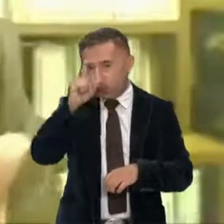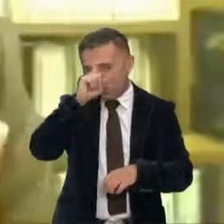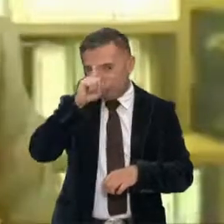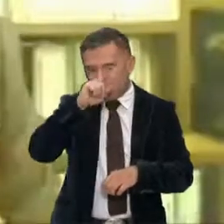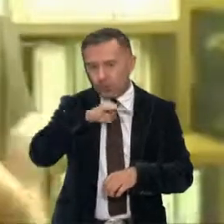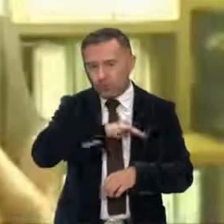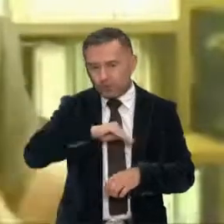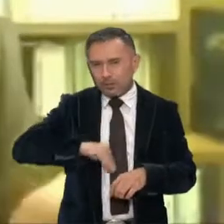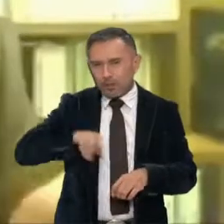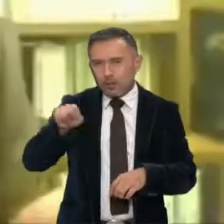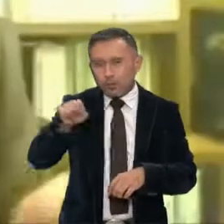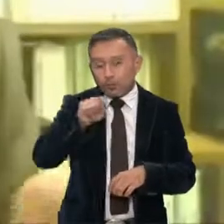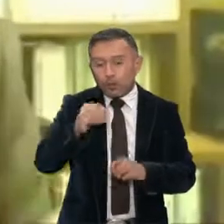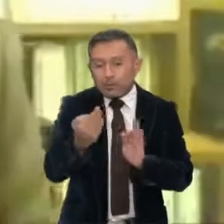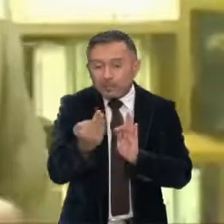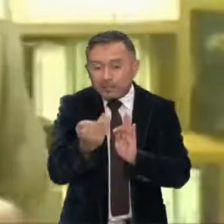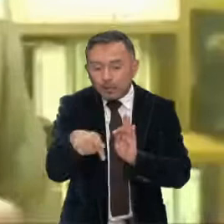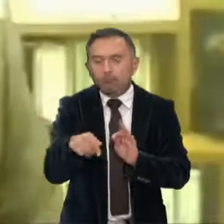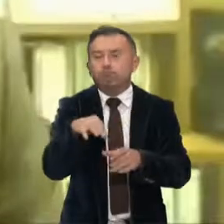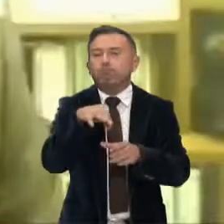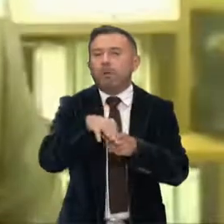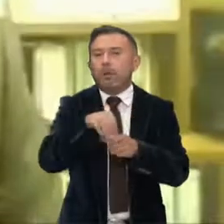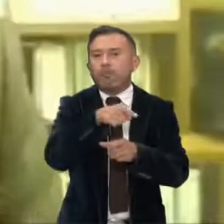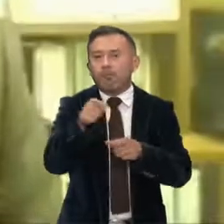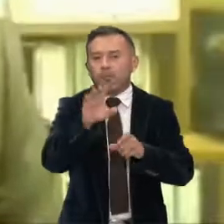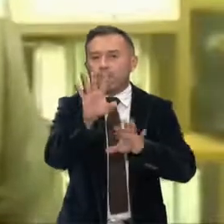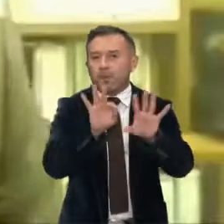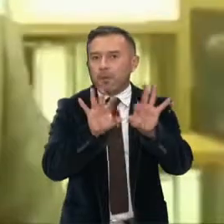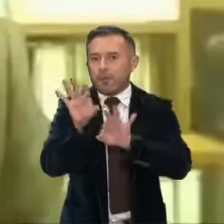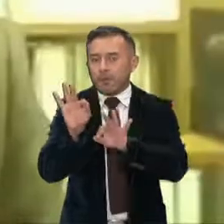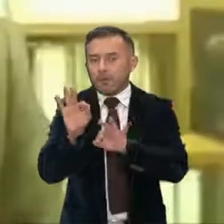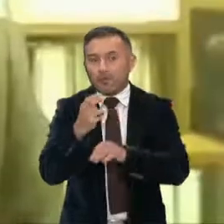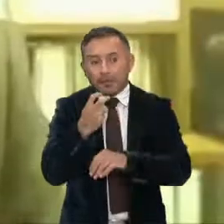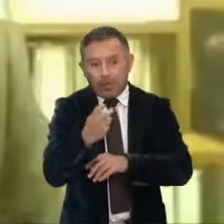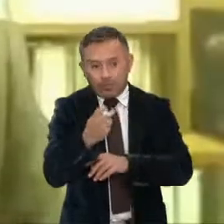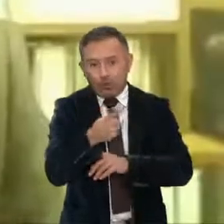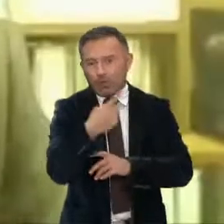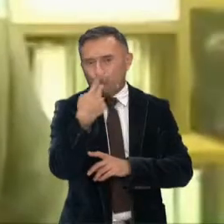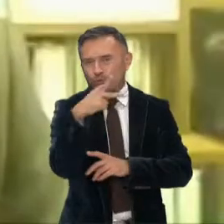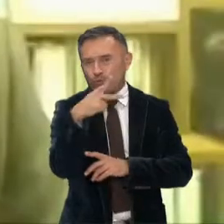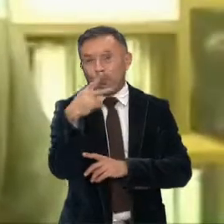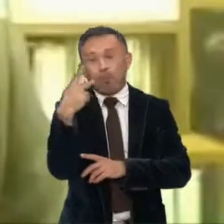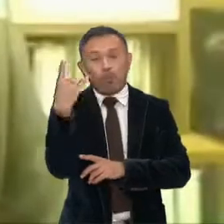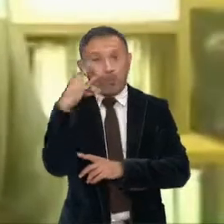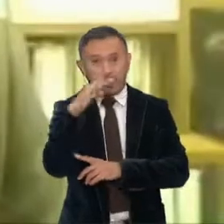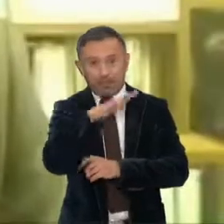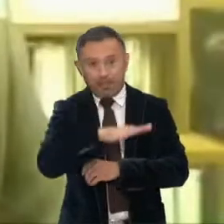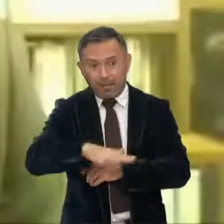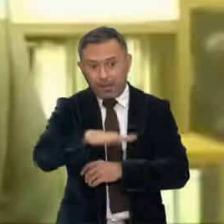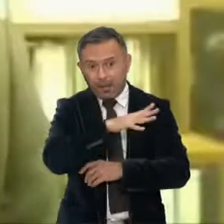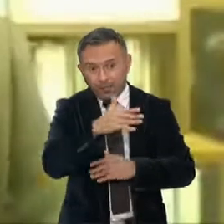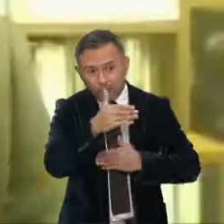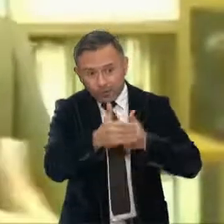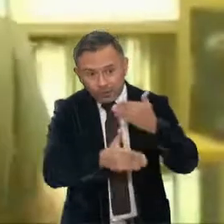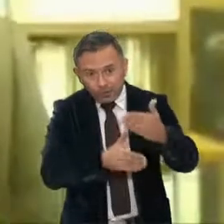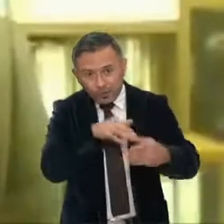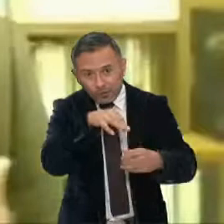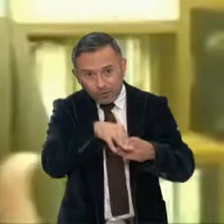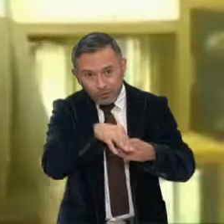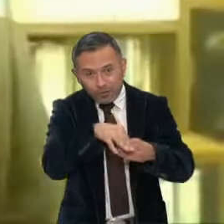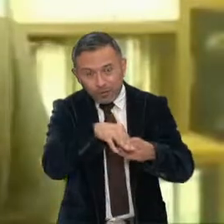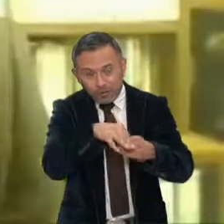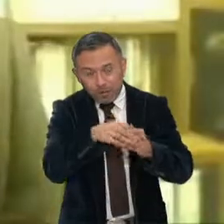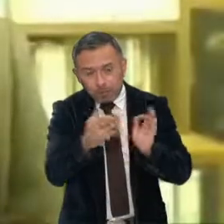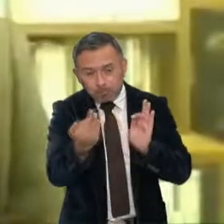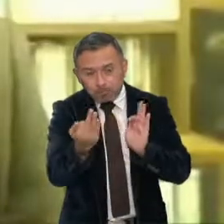the representatives of the departments. So with this, we are going to close the electoral